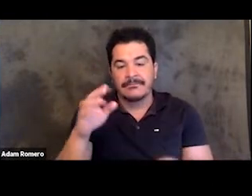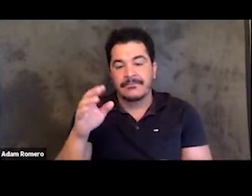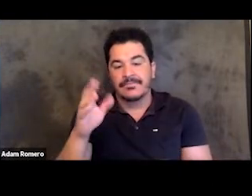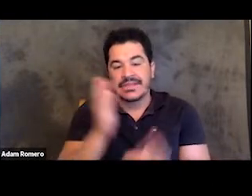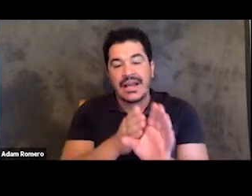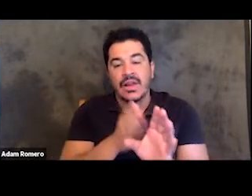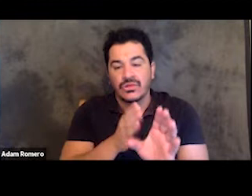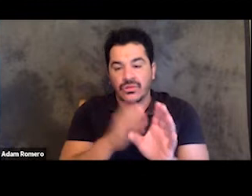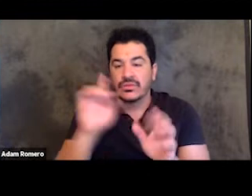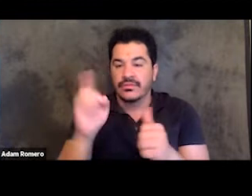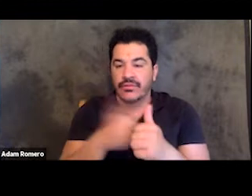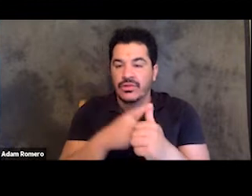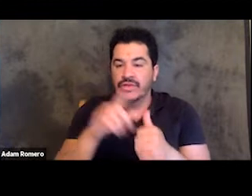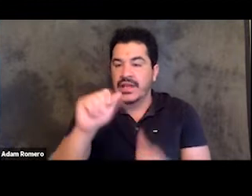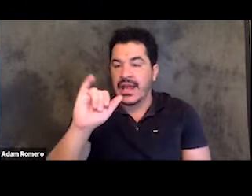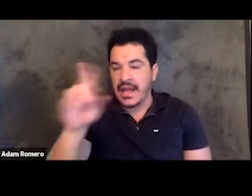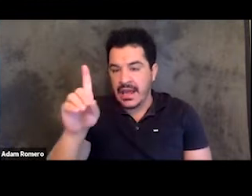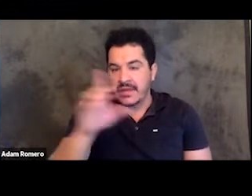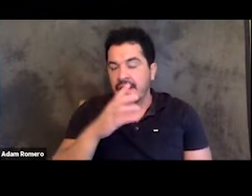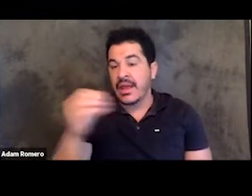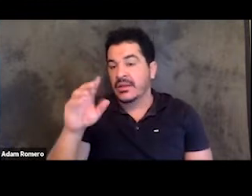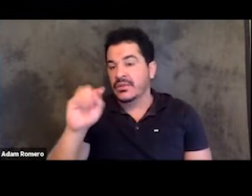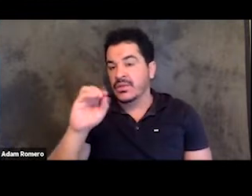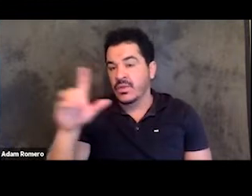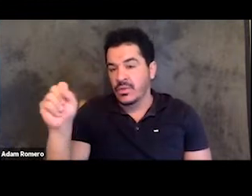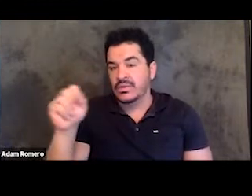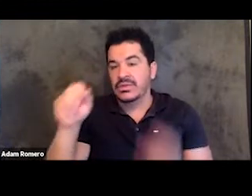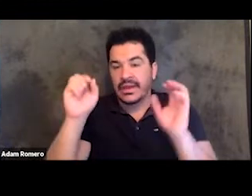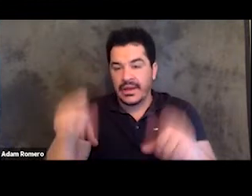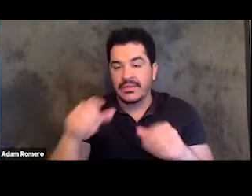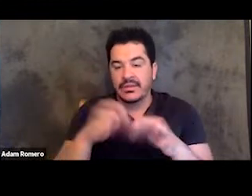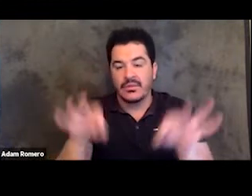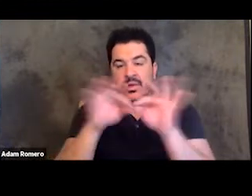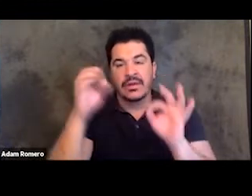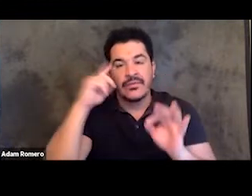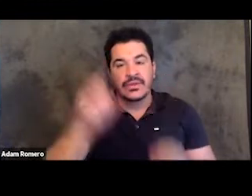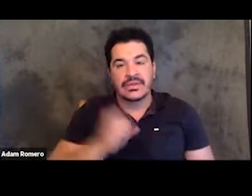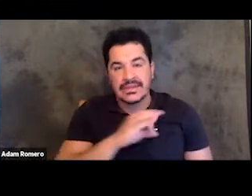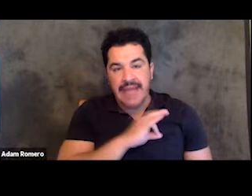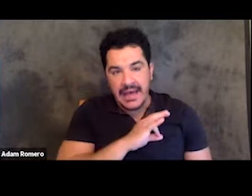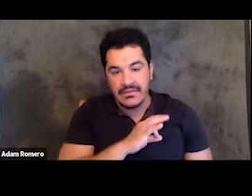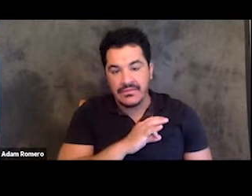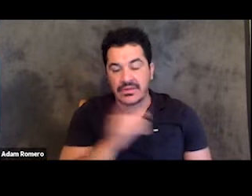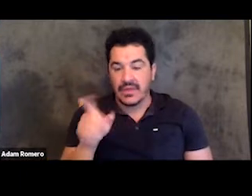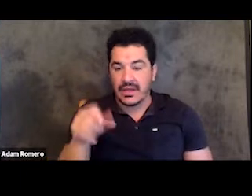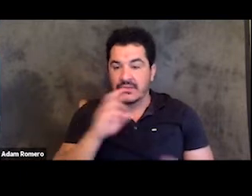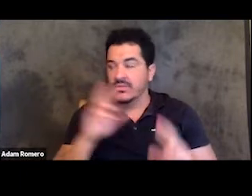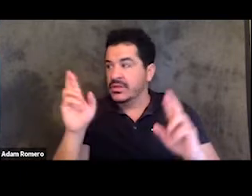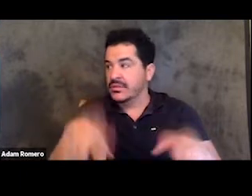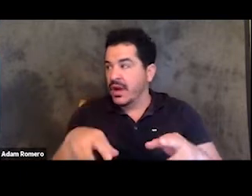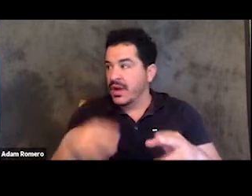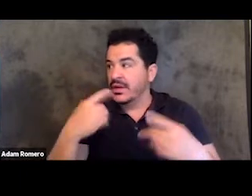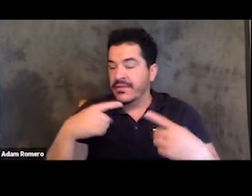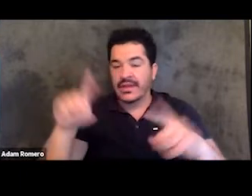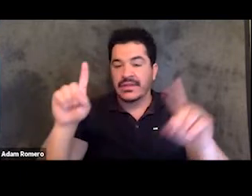helpful for equipping staff to be able to respond effectively